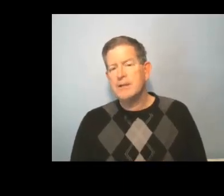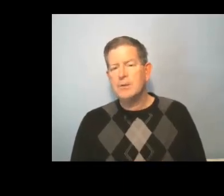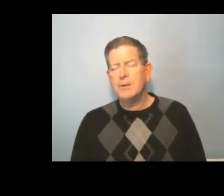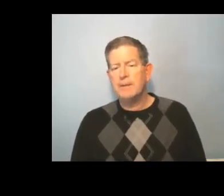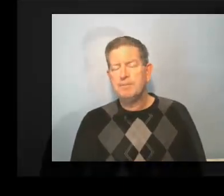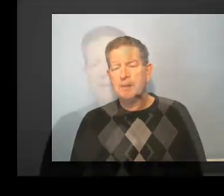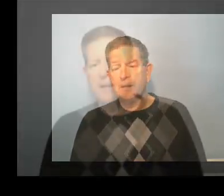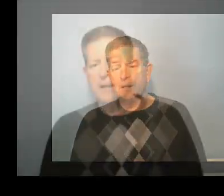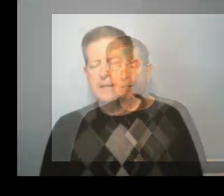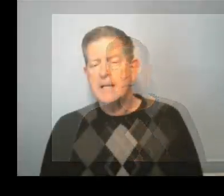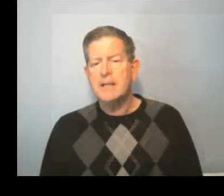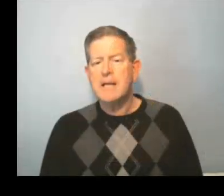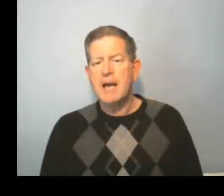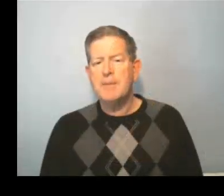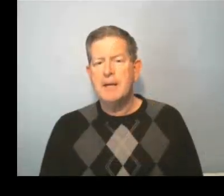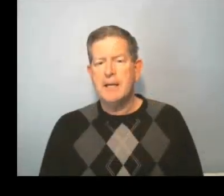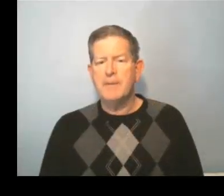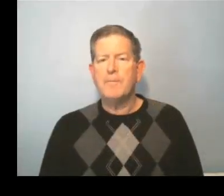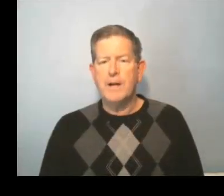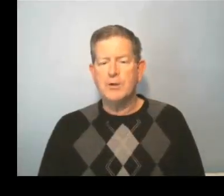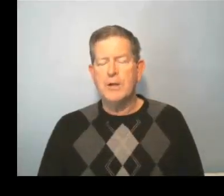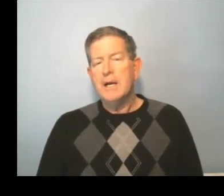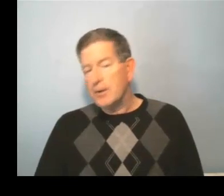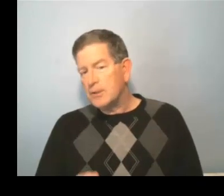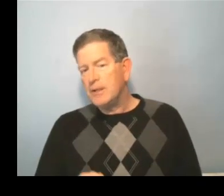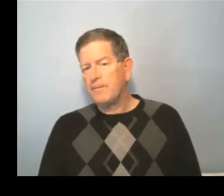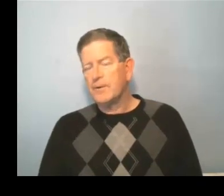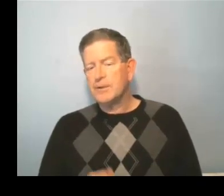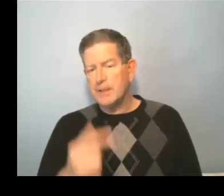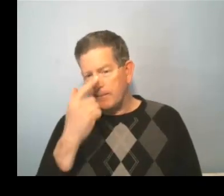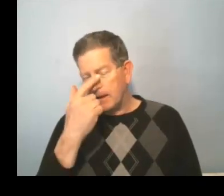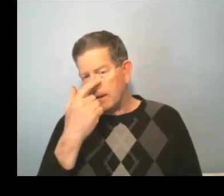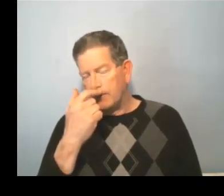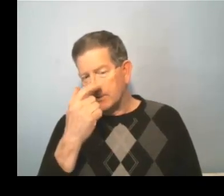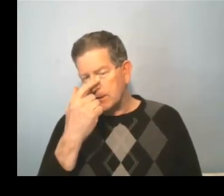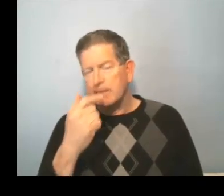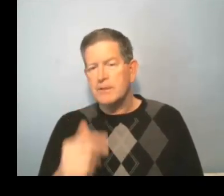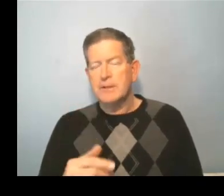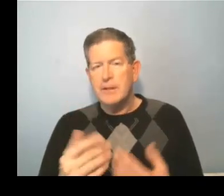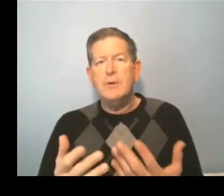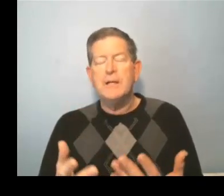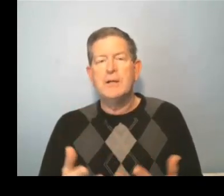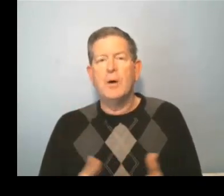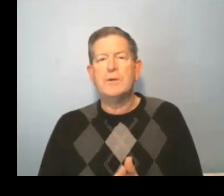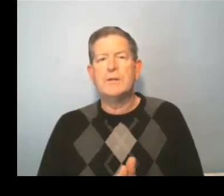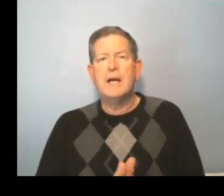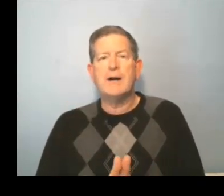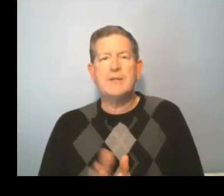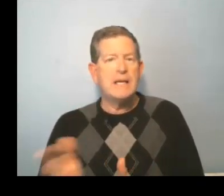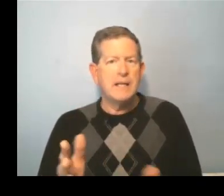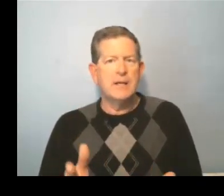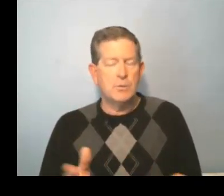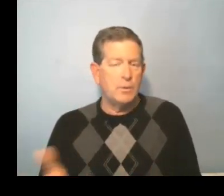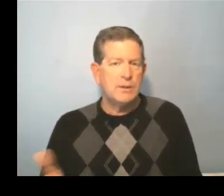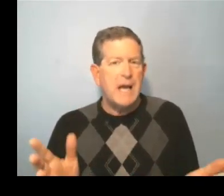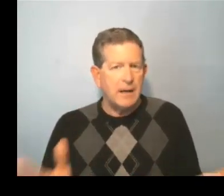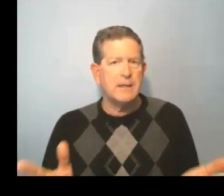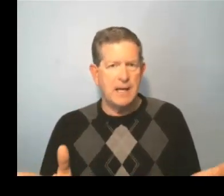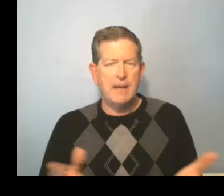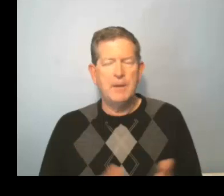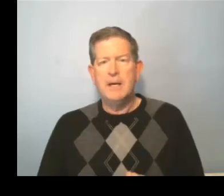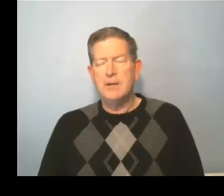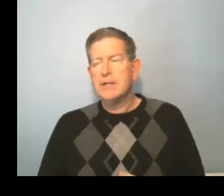Let's get into telling time in French. Here you see the first thing you need to know, which is how to say it is. When